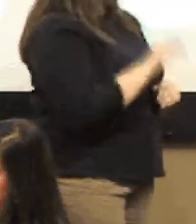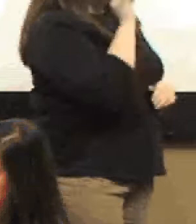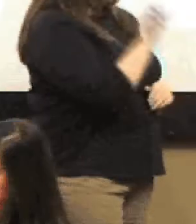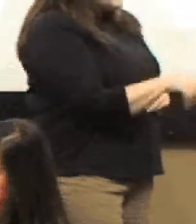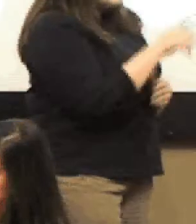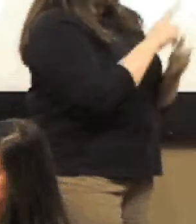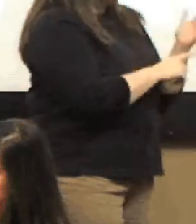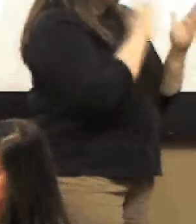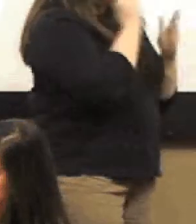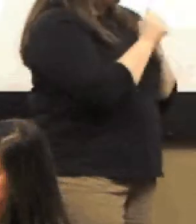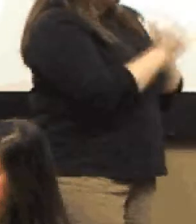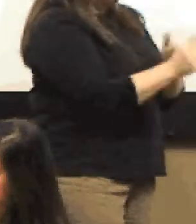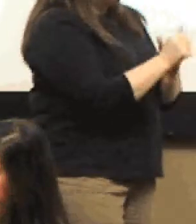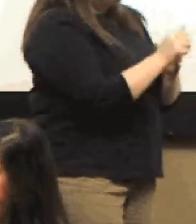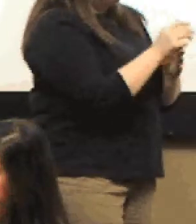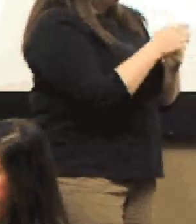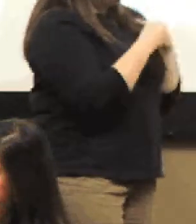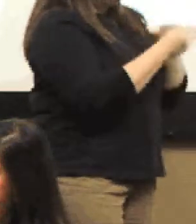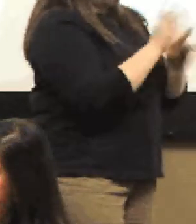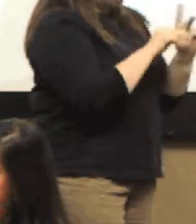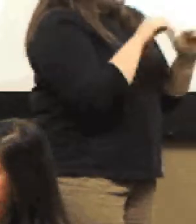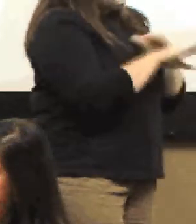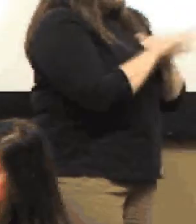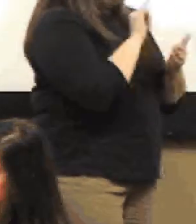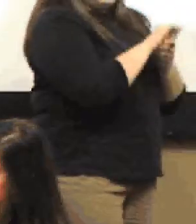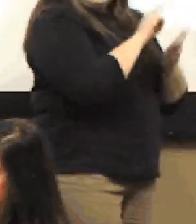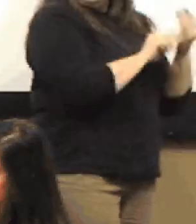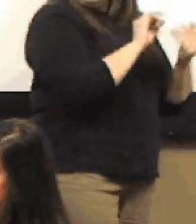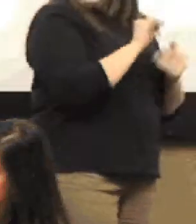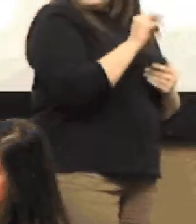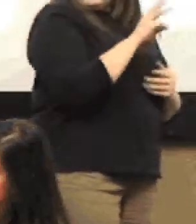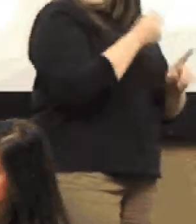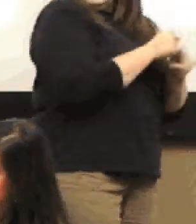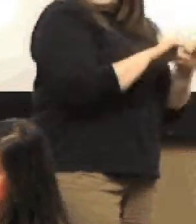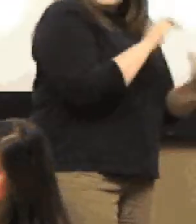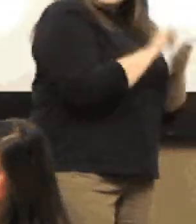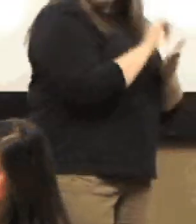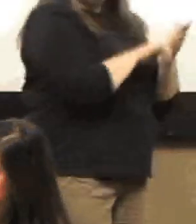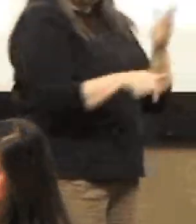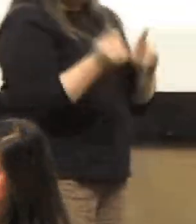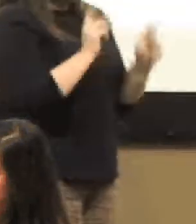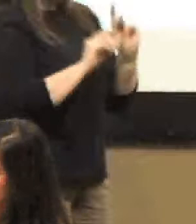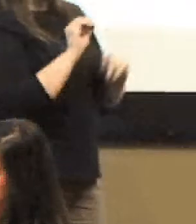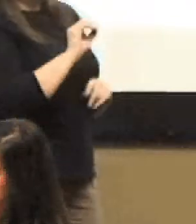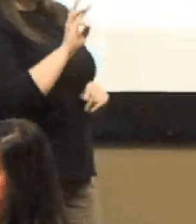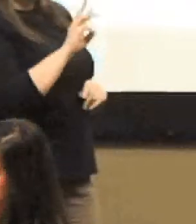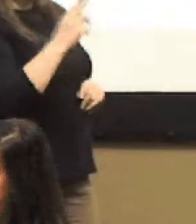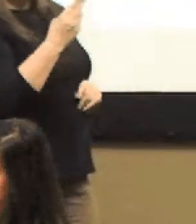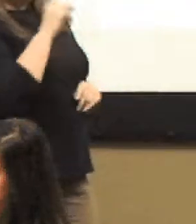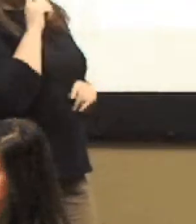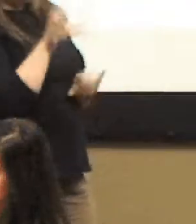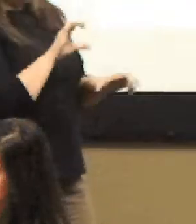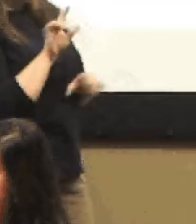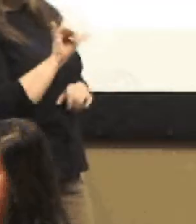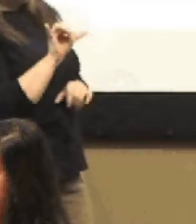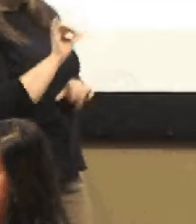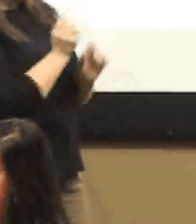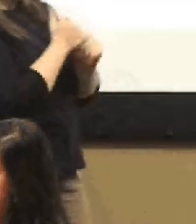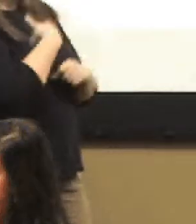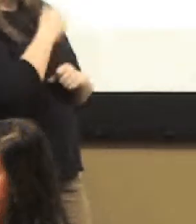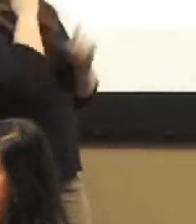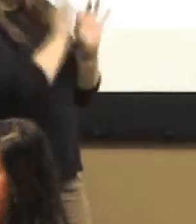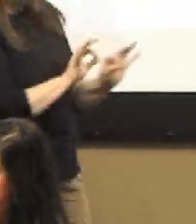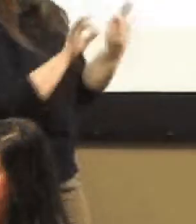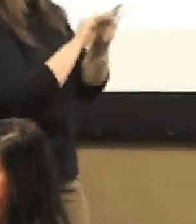that's what will bring people in. That's what Matthew is doing, and that's what other people at the World Herald are doing as well. Make us